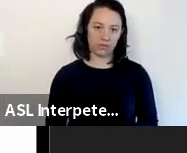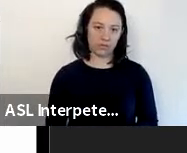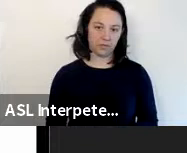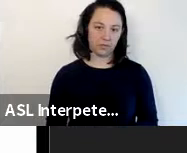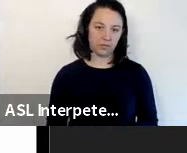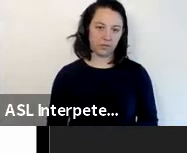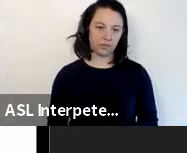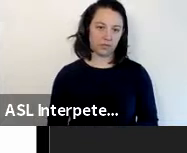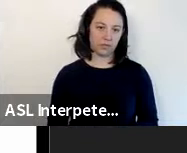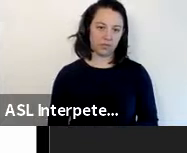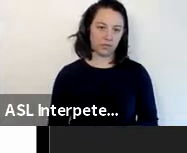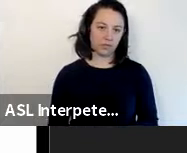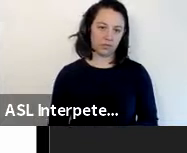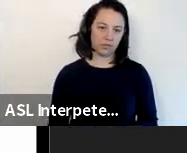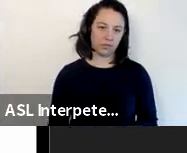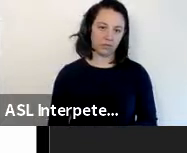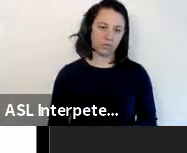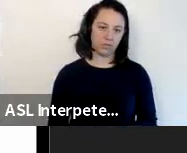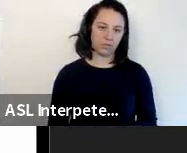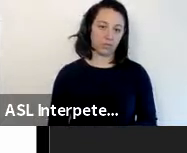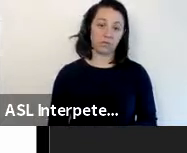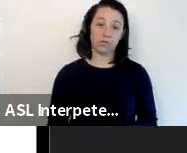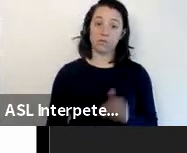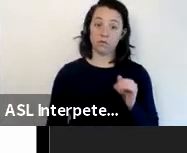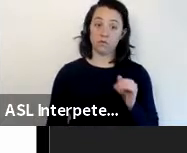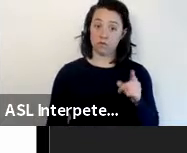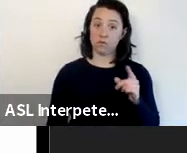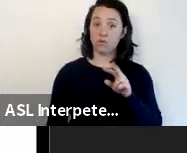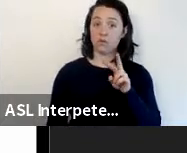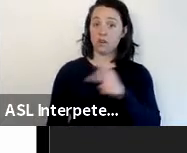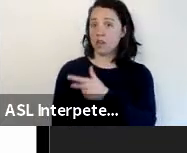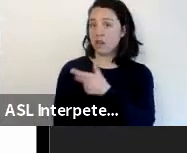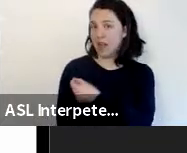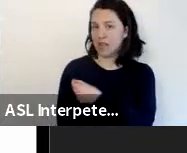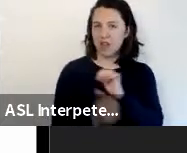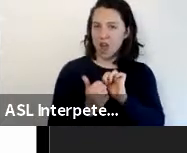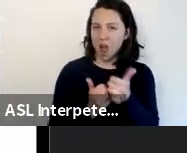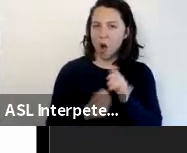so the way vaccines work is that